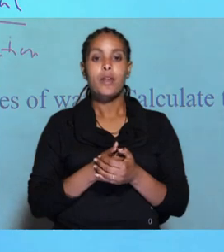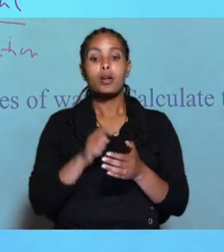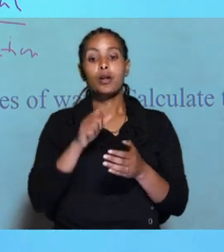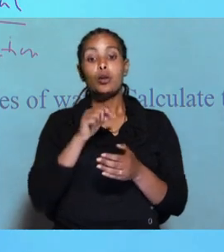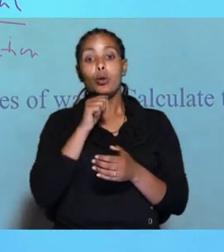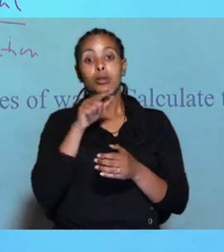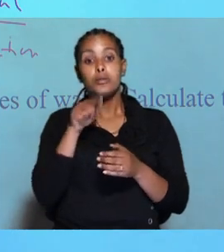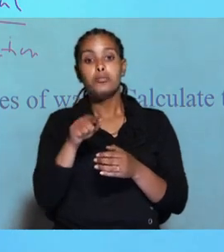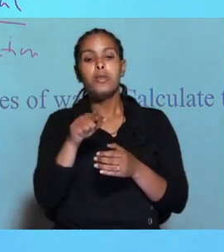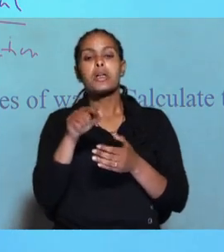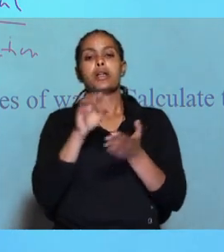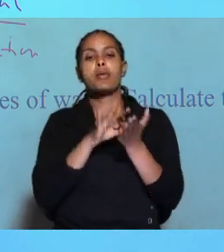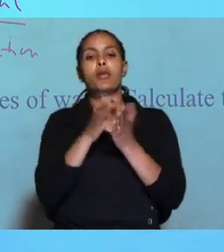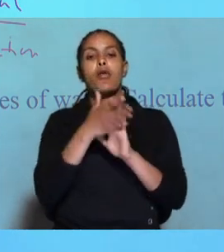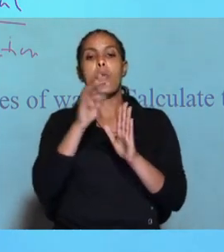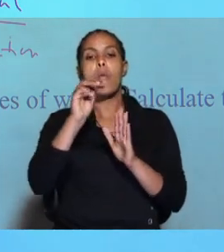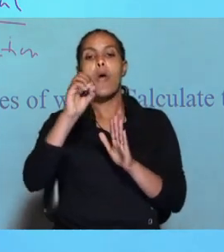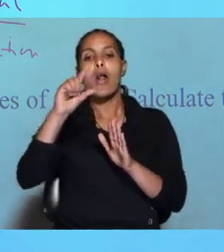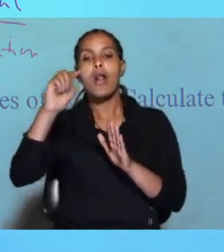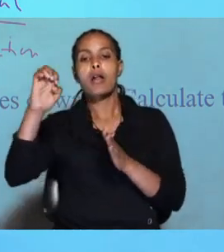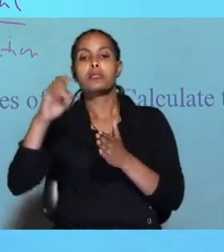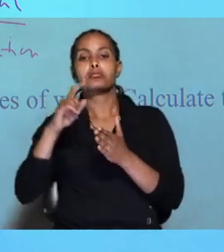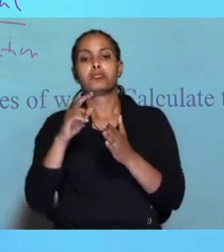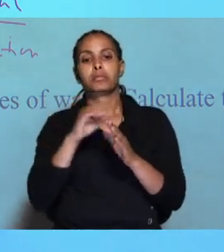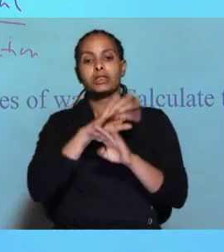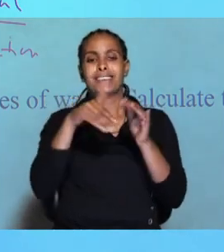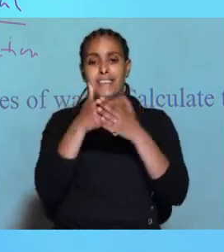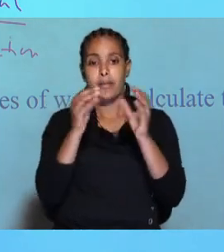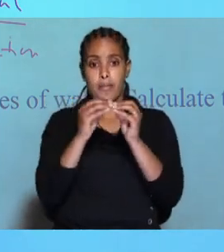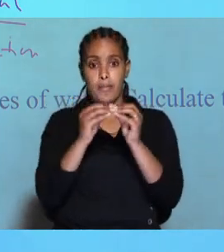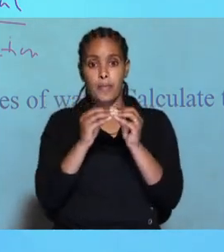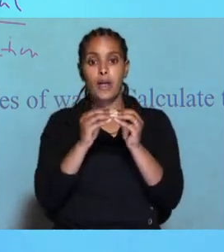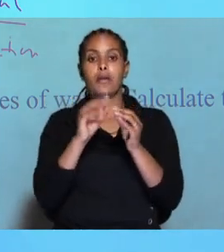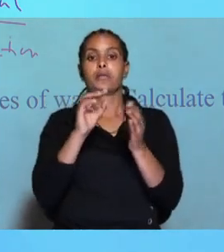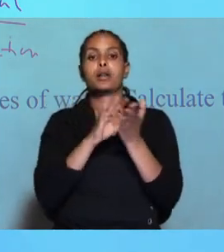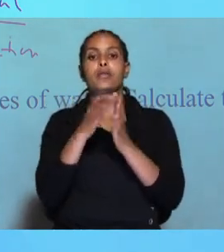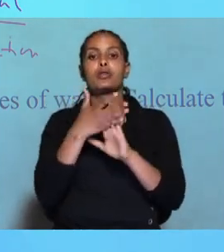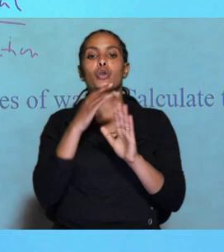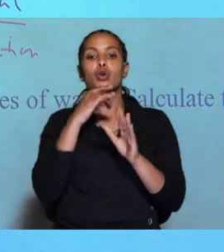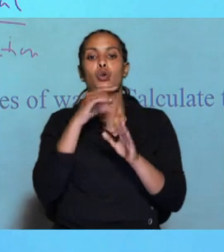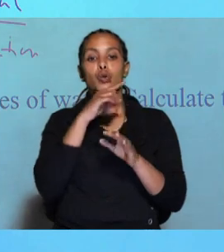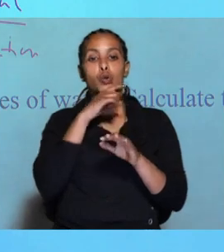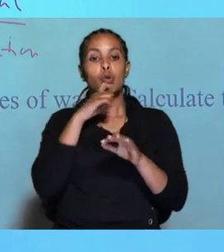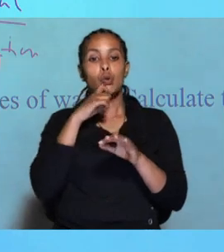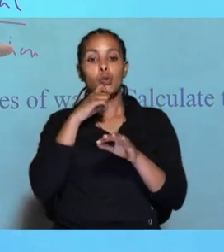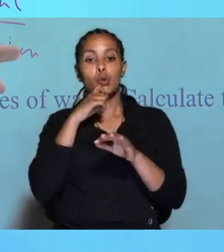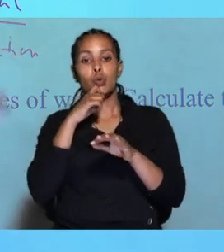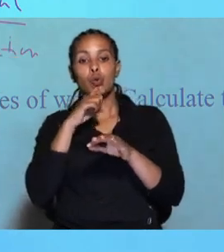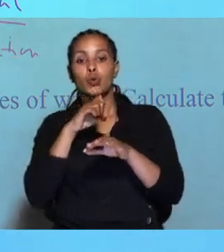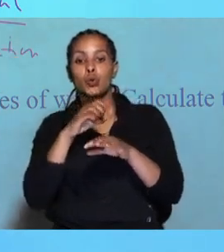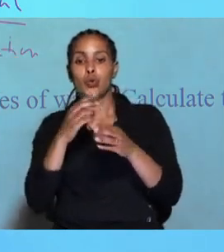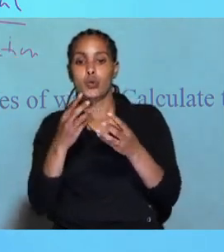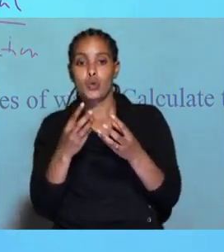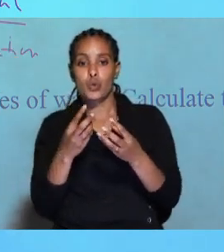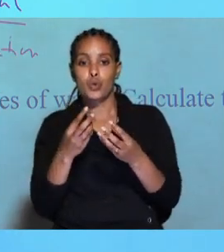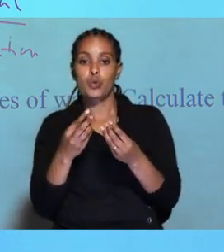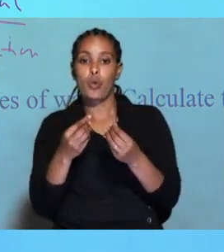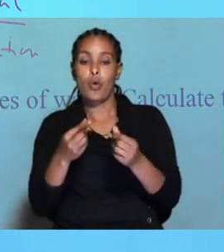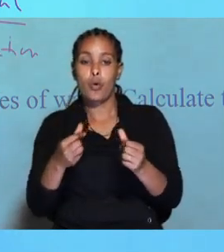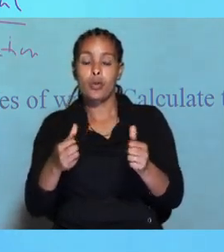Note that number of mole of solution is the sum of number of mole of solute and number of mole